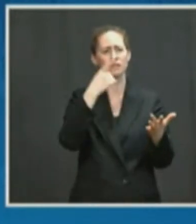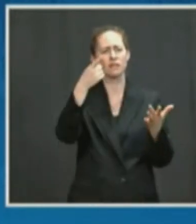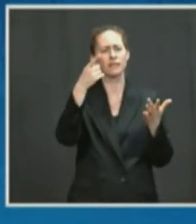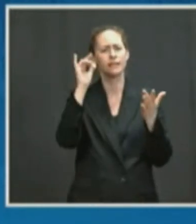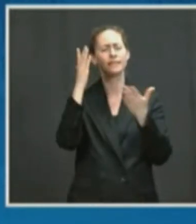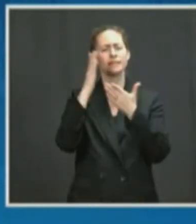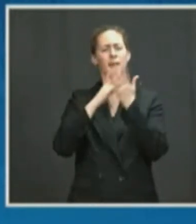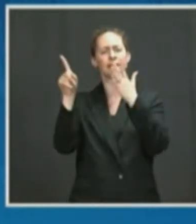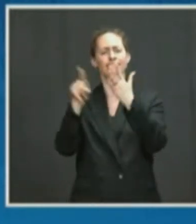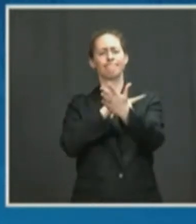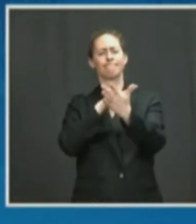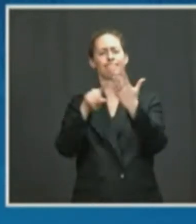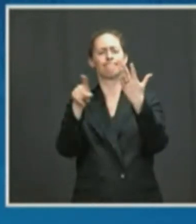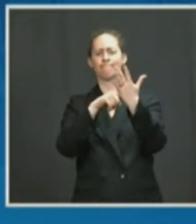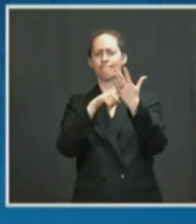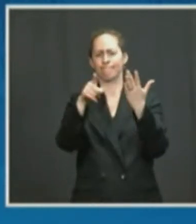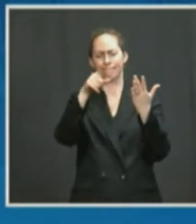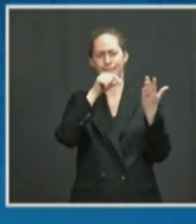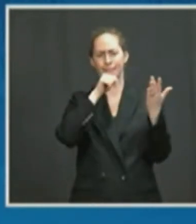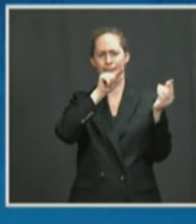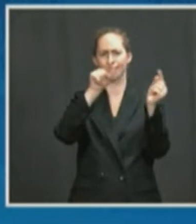that visit come?